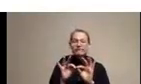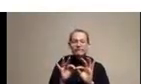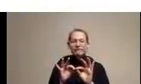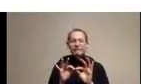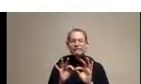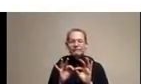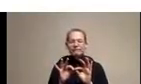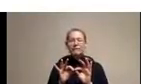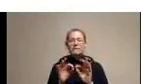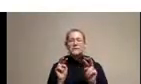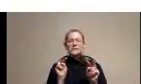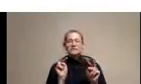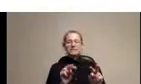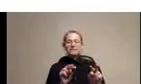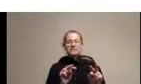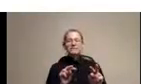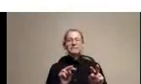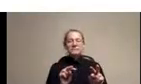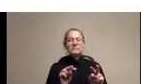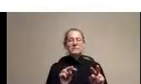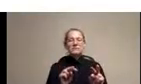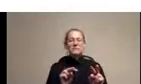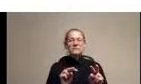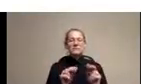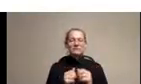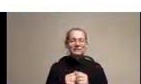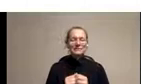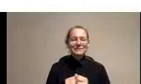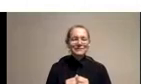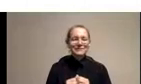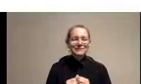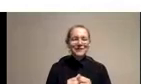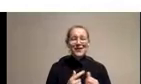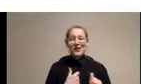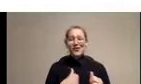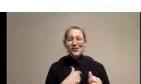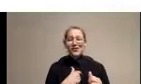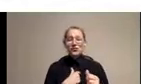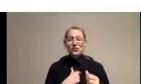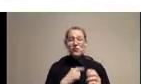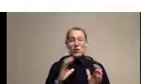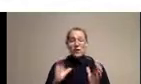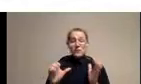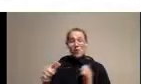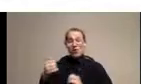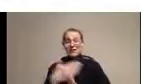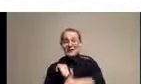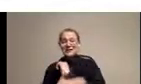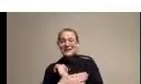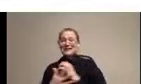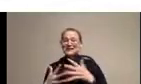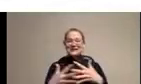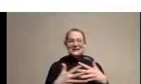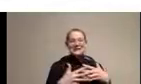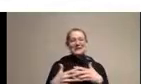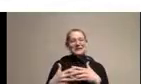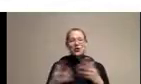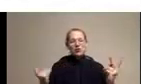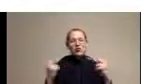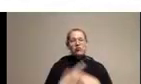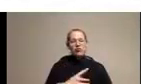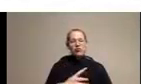how badly we did as a country and really how much worse we did than compared to other peer countries. The red line here